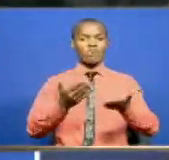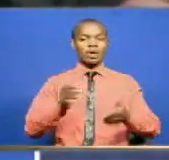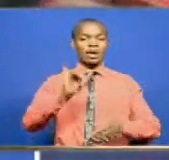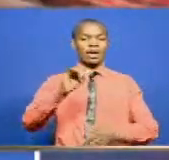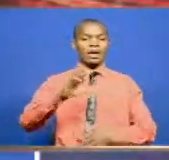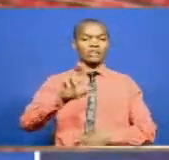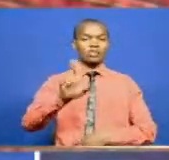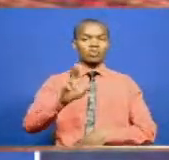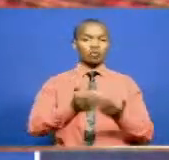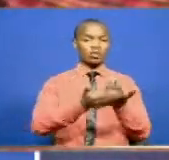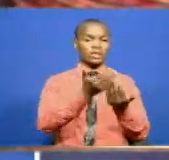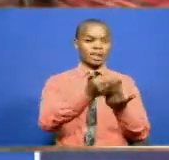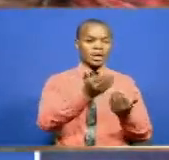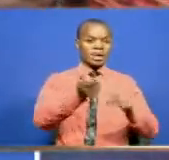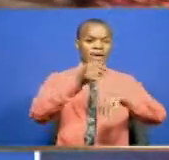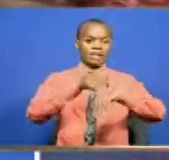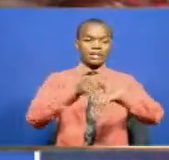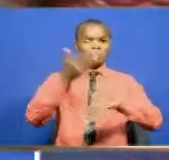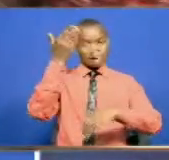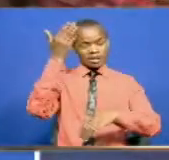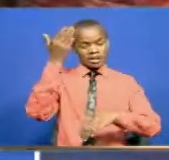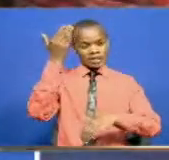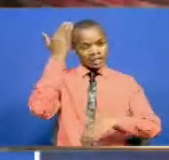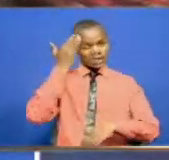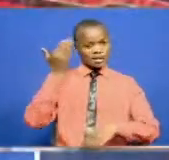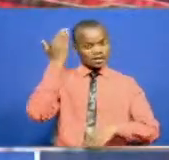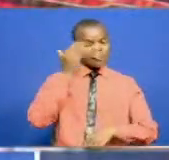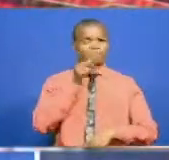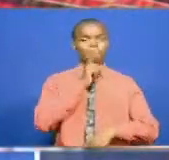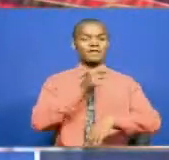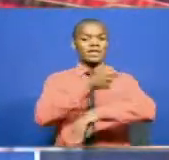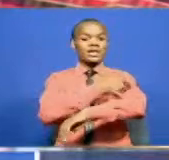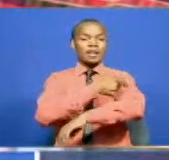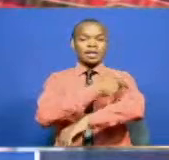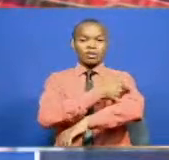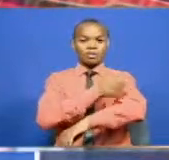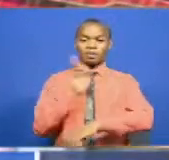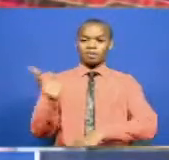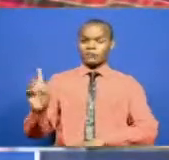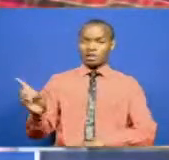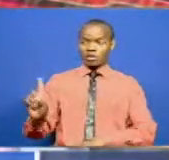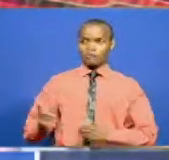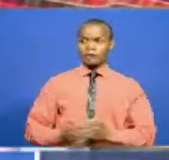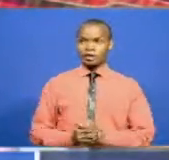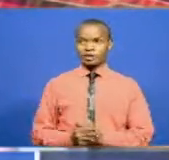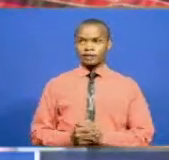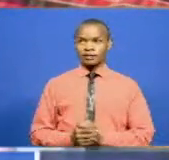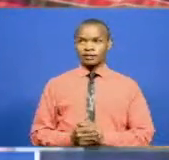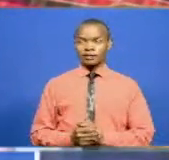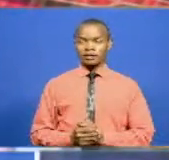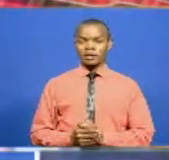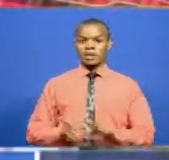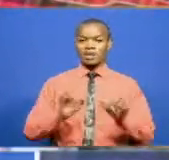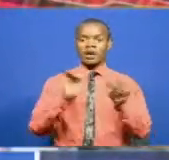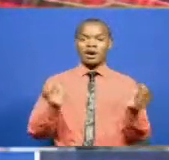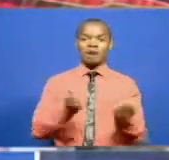unit after undergoing a surgery at the Nairobi hospital. So what happened on Thursday